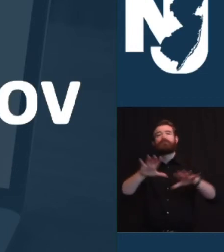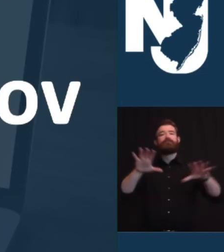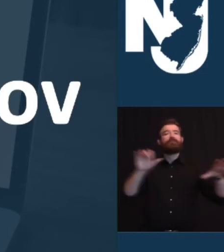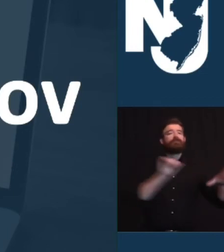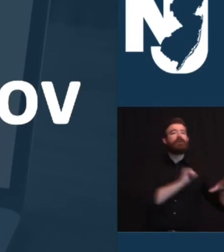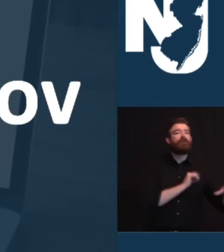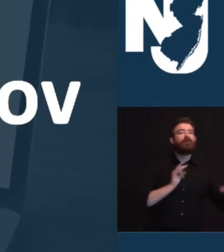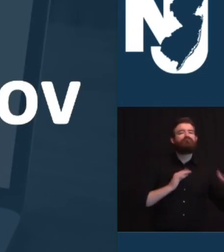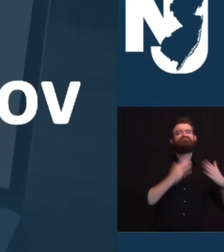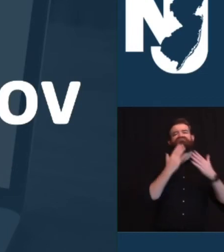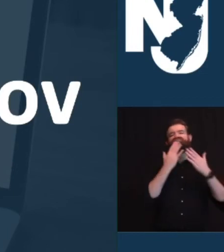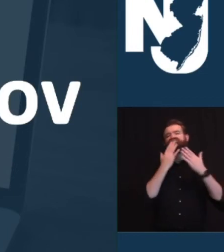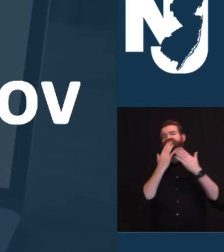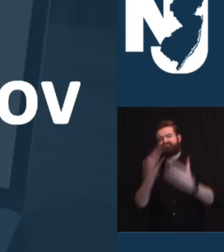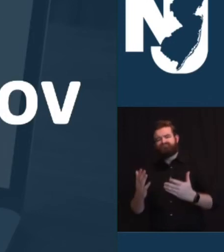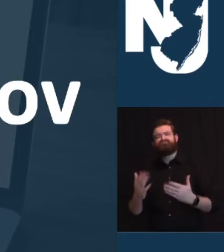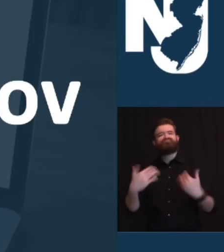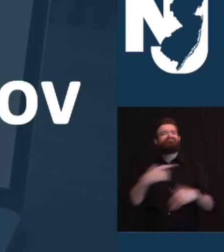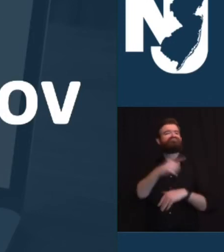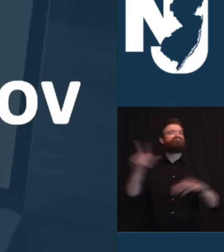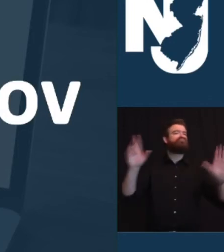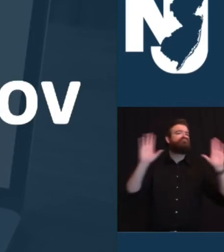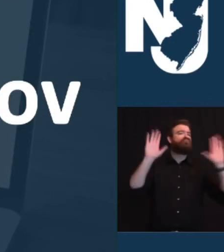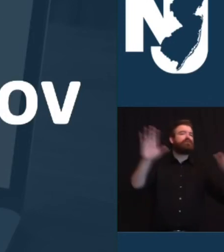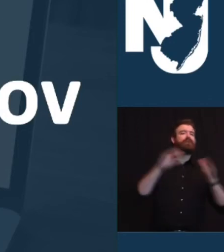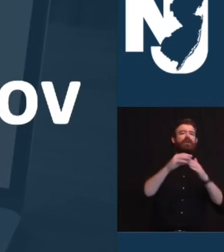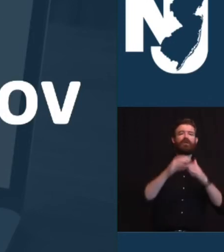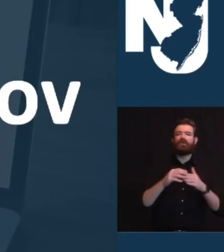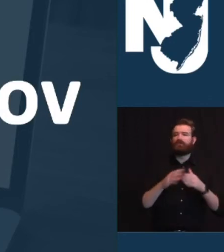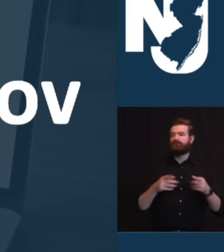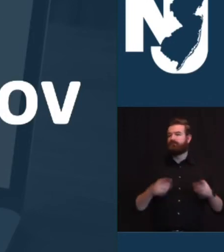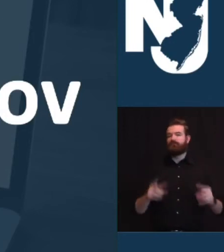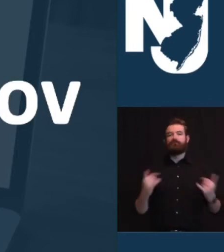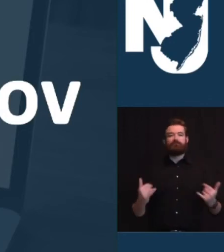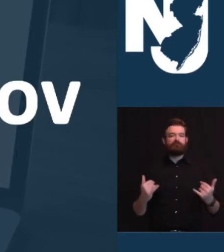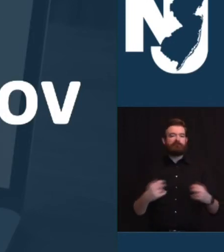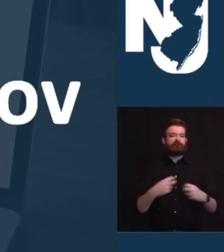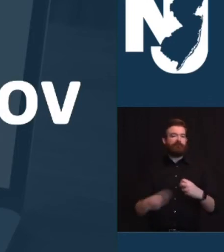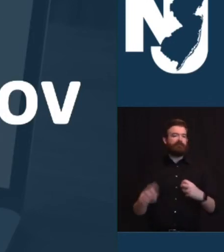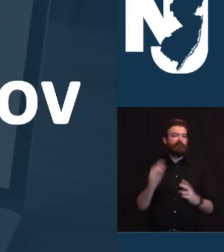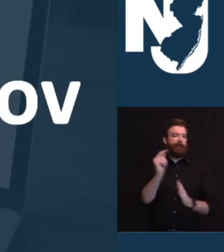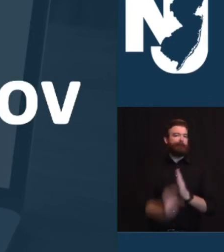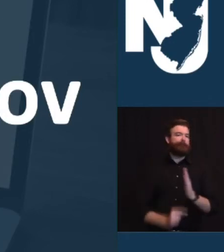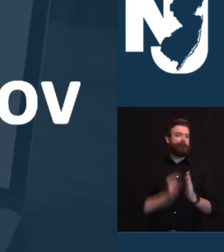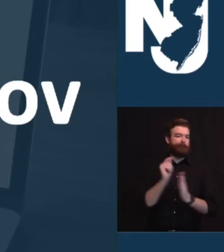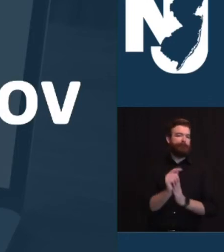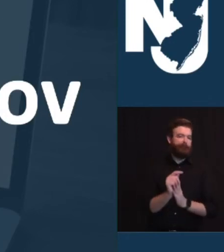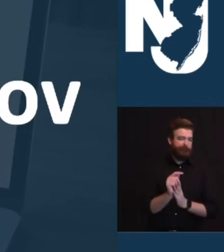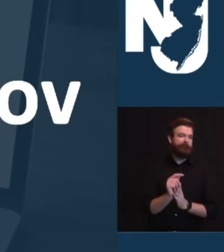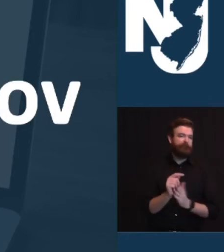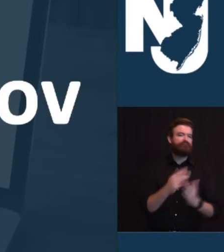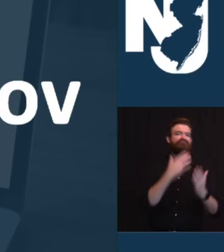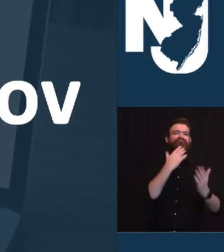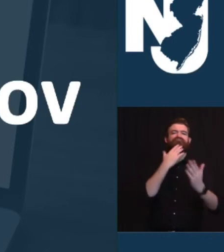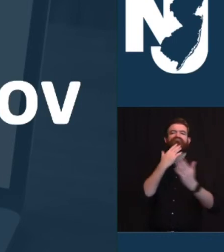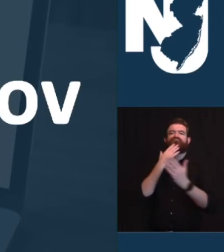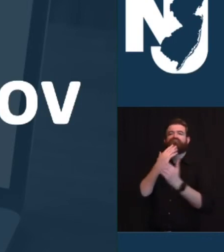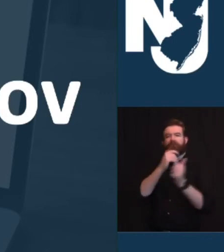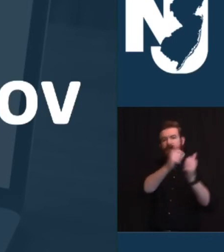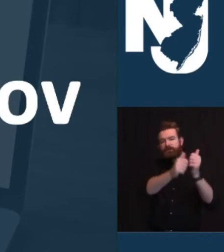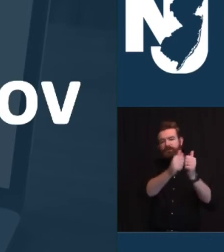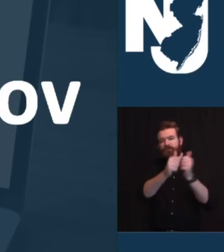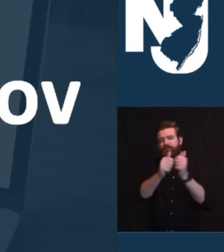leading in a time of extraordinary, unusual circumstances. And I take my hat off to each and every one of them. But there's no